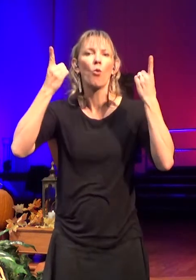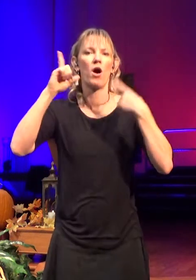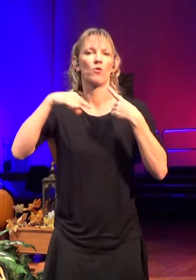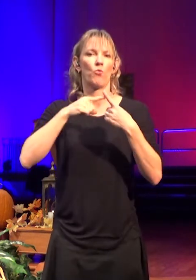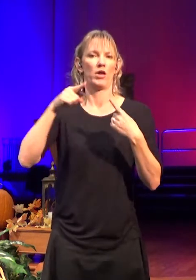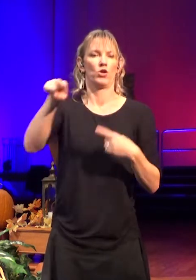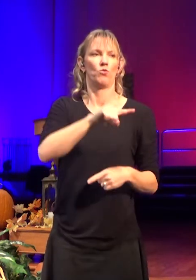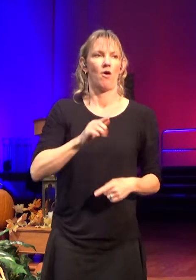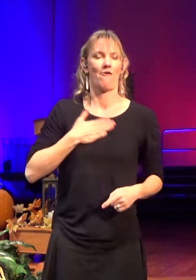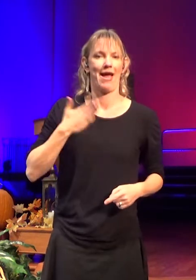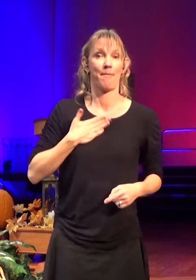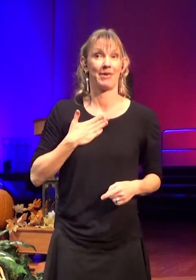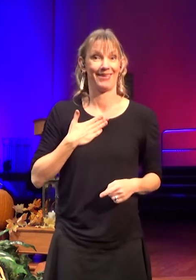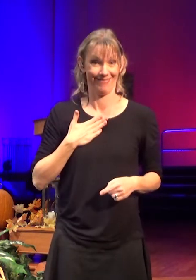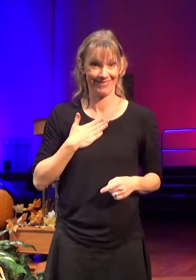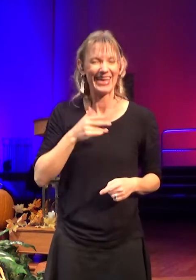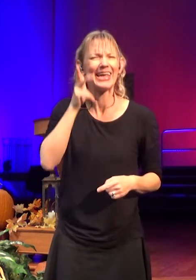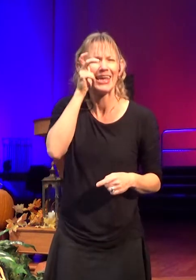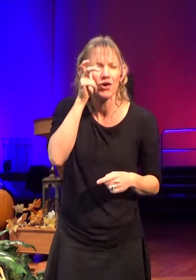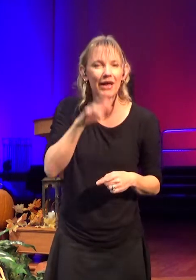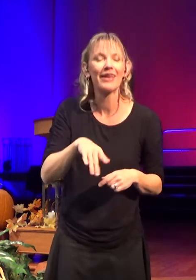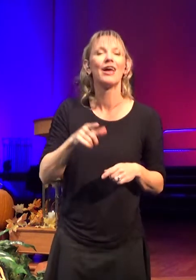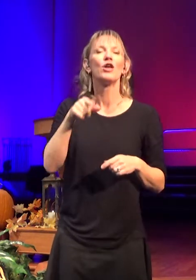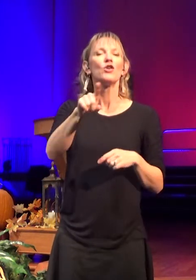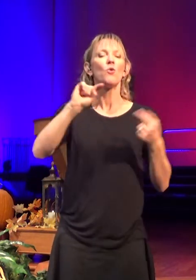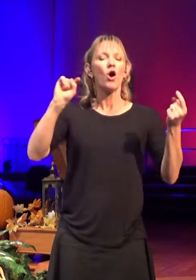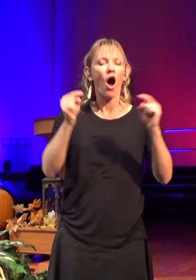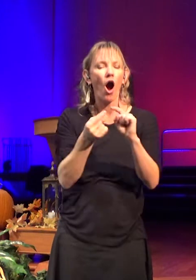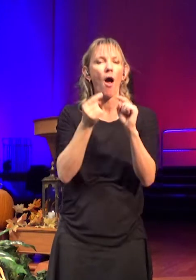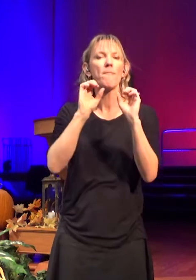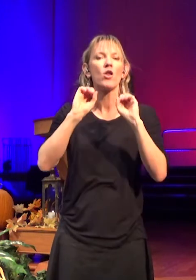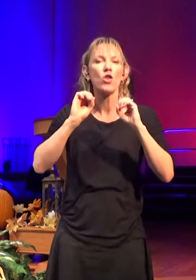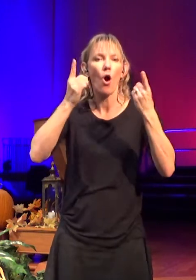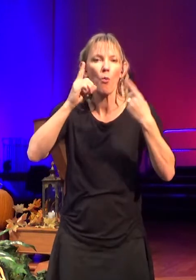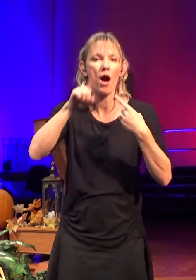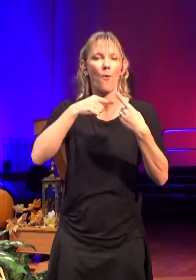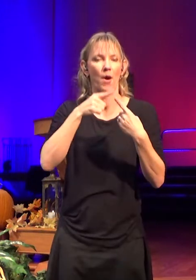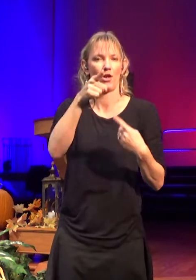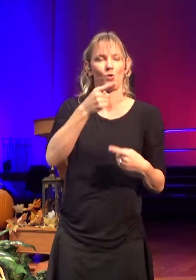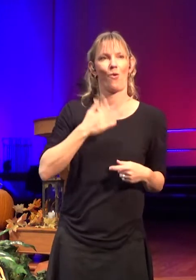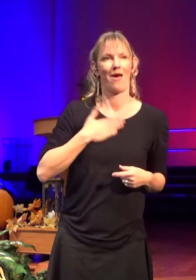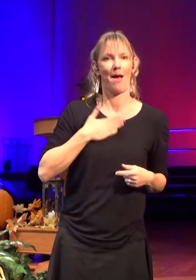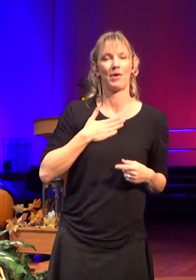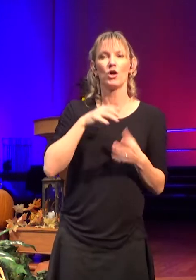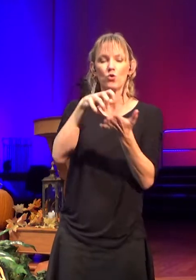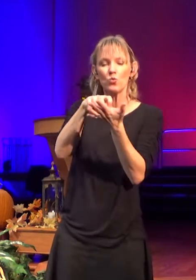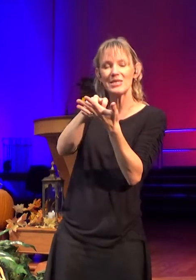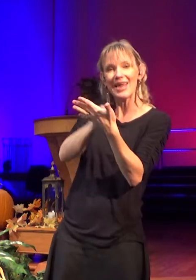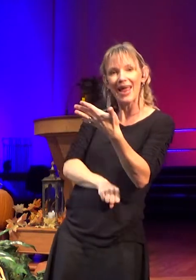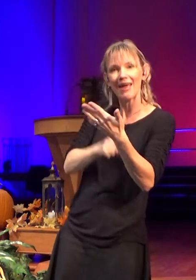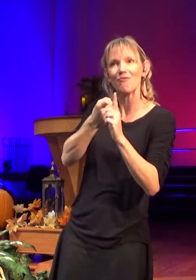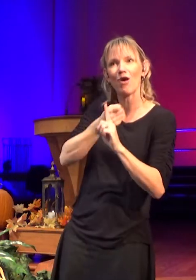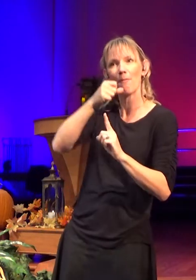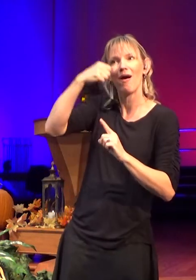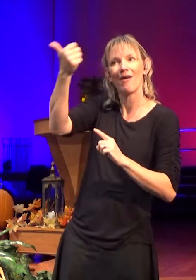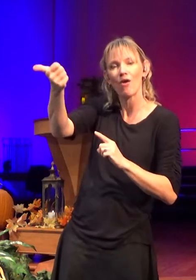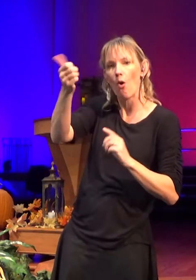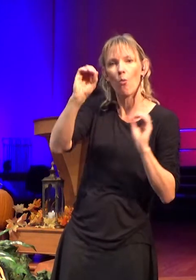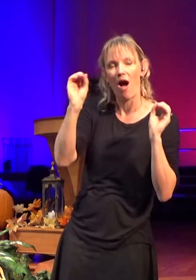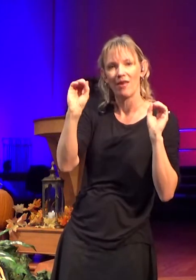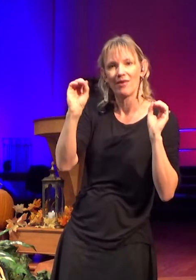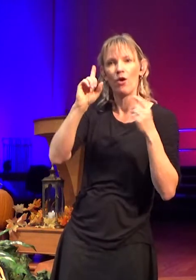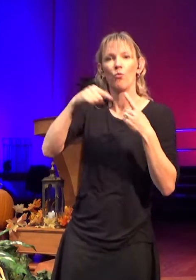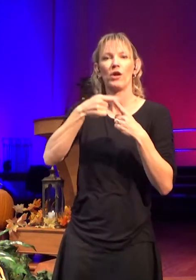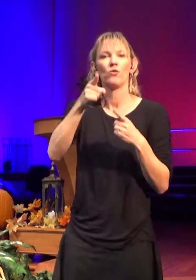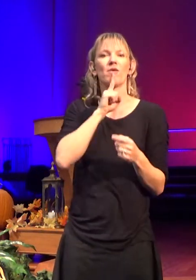being happy. Hear that. You harm no one by being happy. You take from no